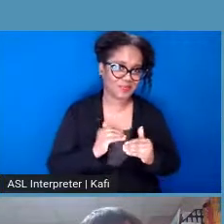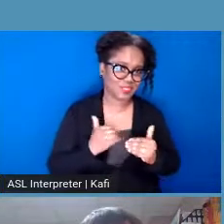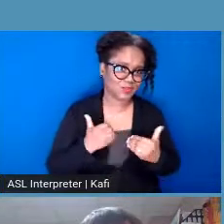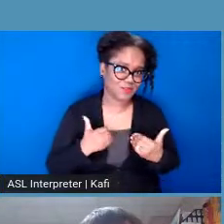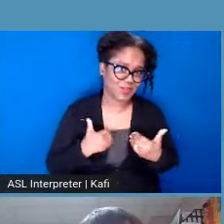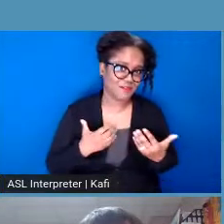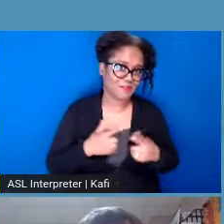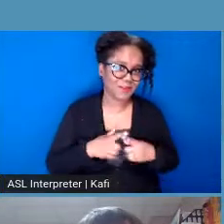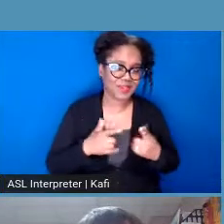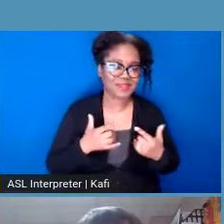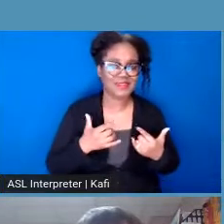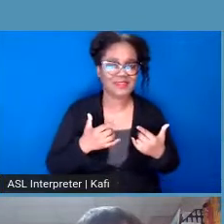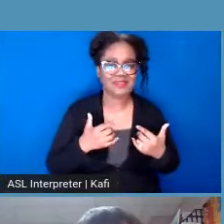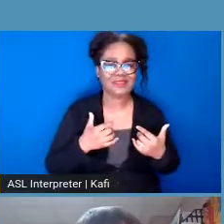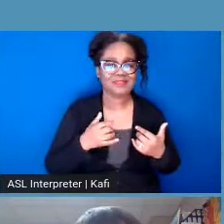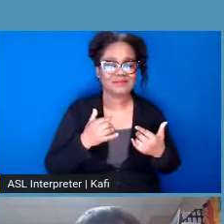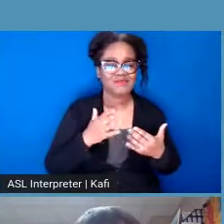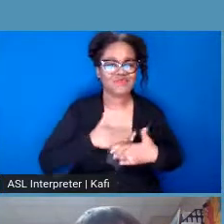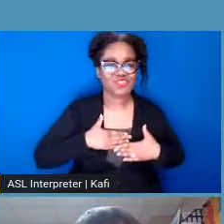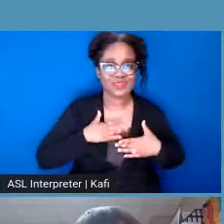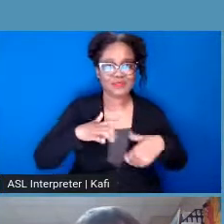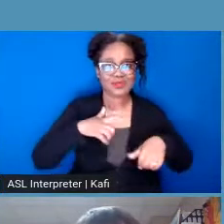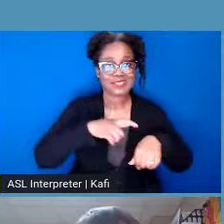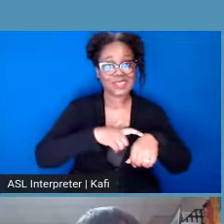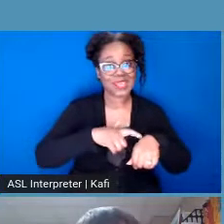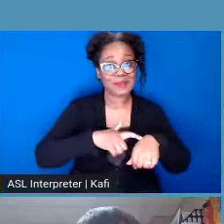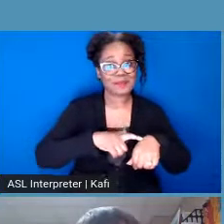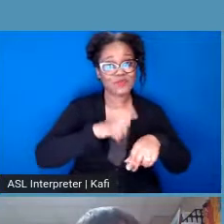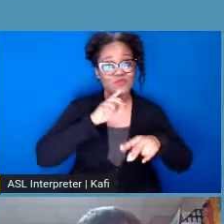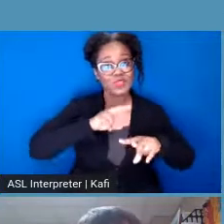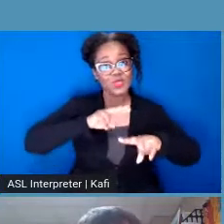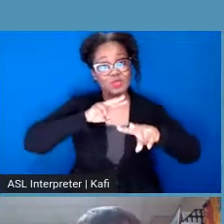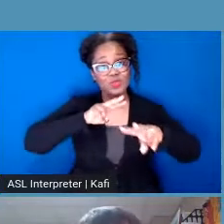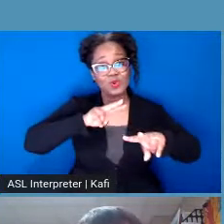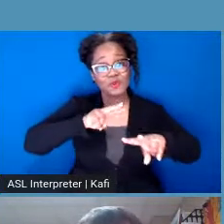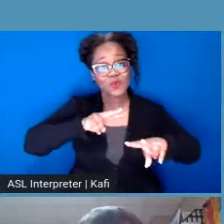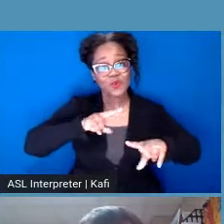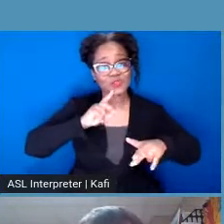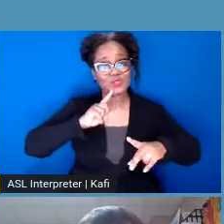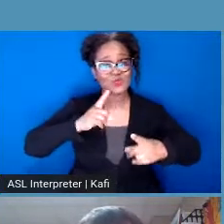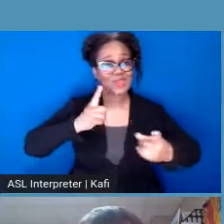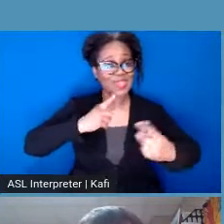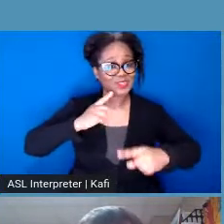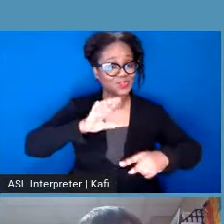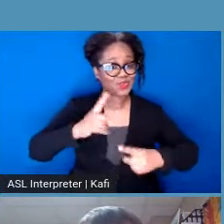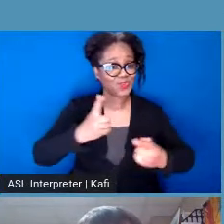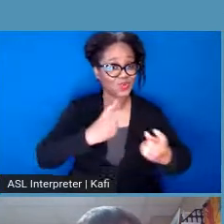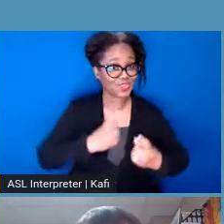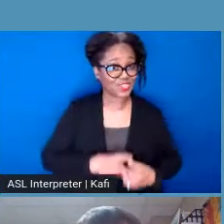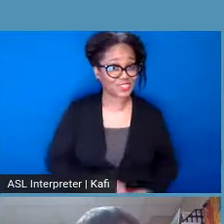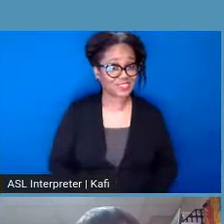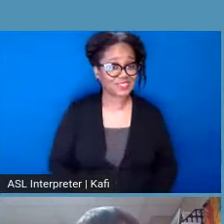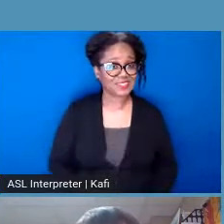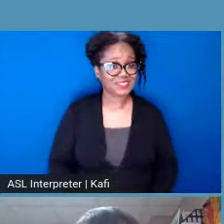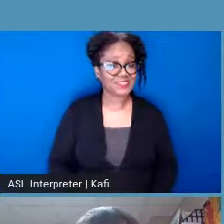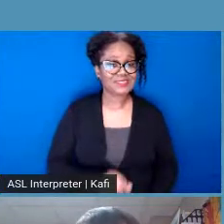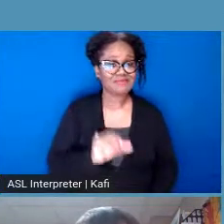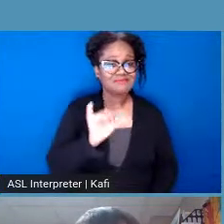But we really appreciate this time and look forward to answering some questions, and hats off to